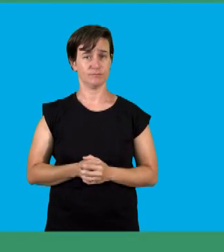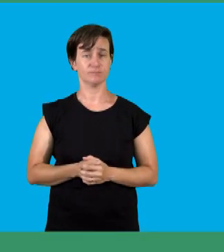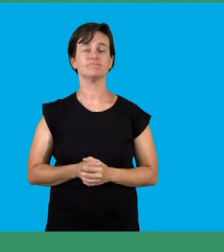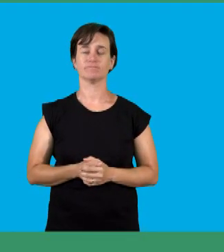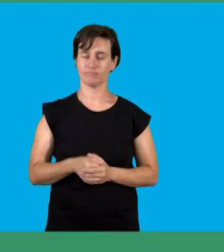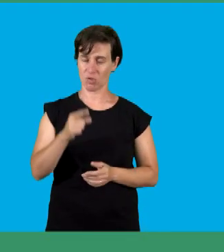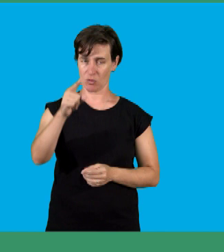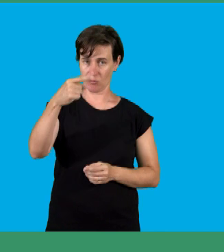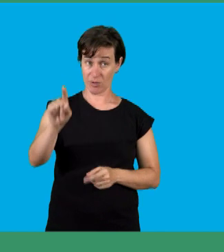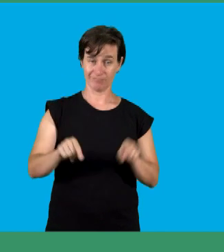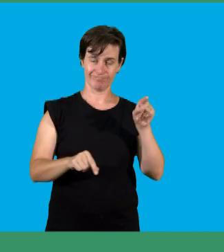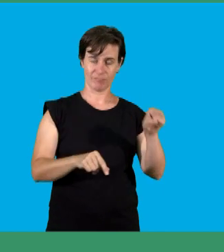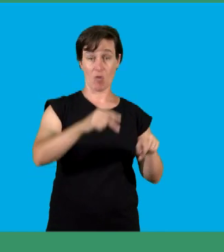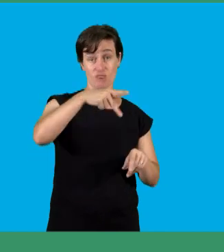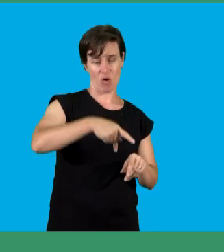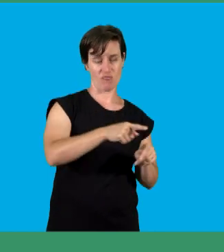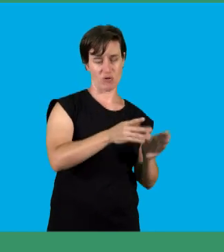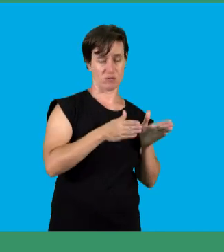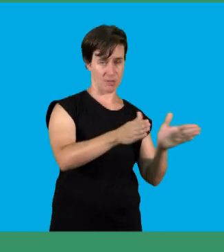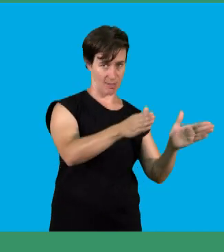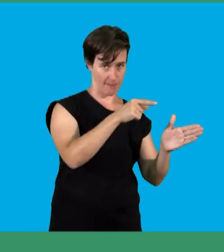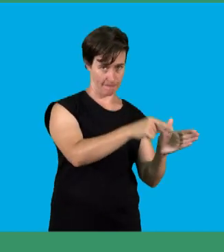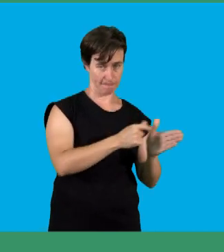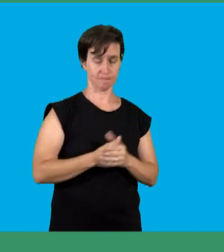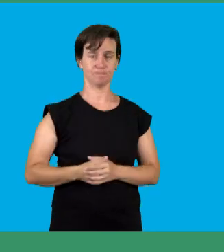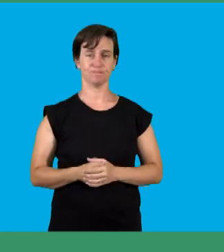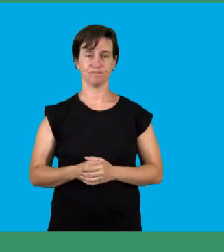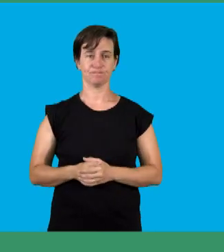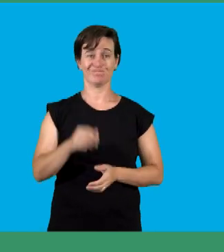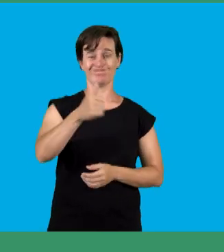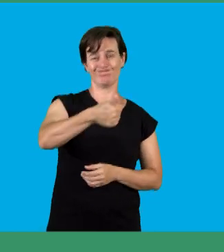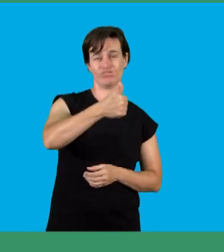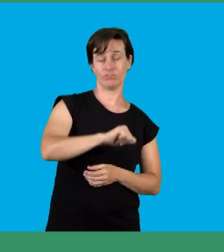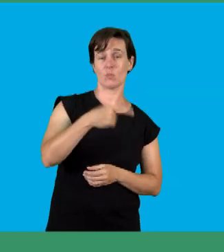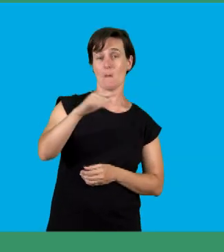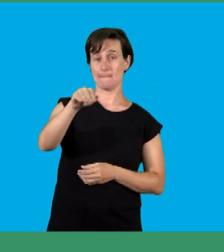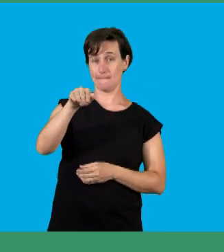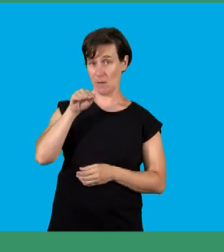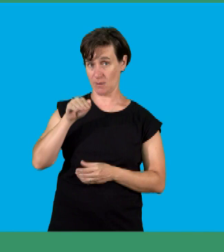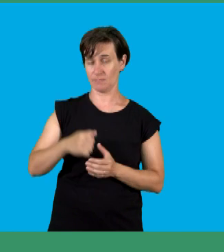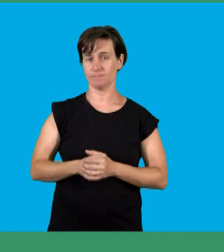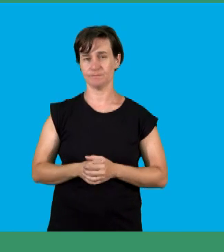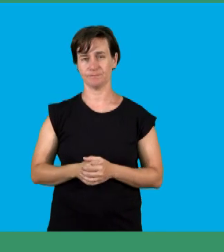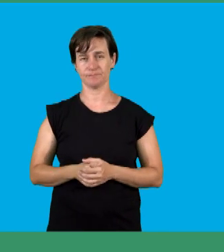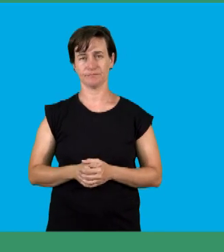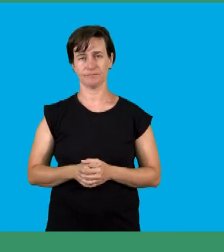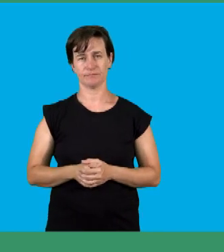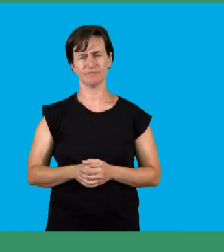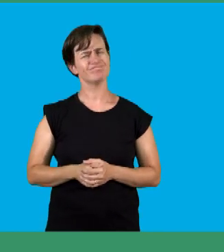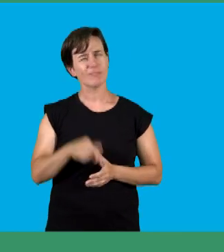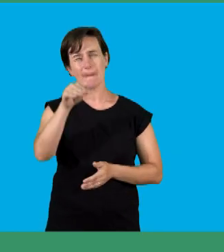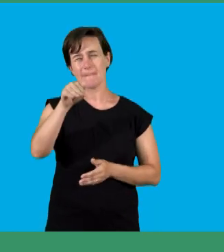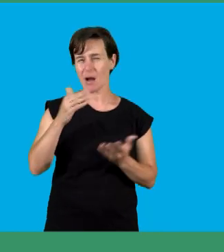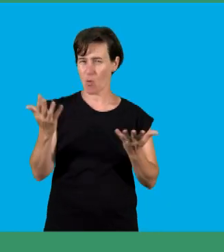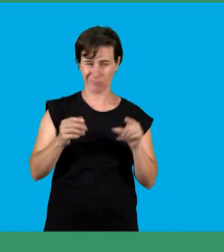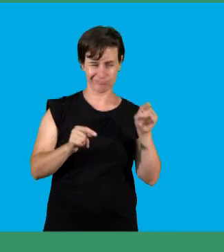You are correct. It is the primary sector. Then we move on to banking industry.